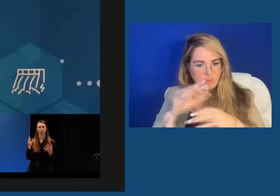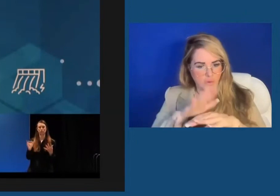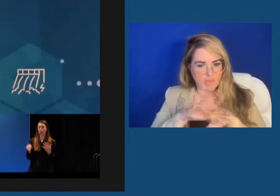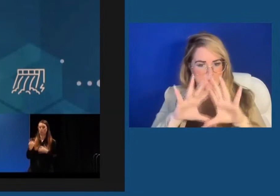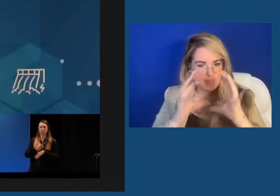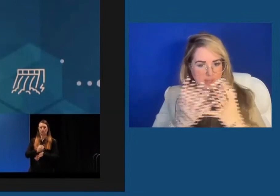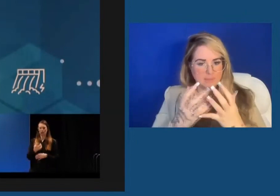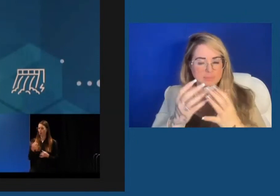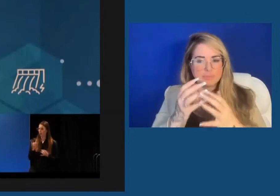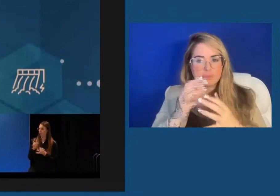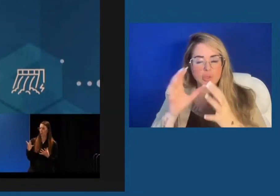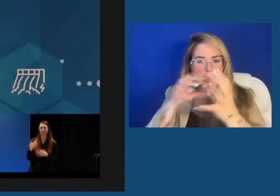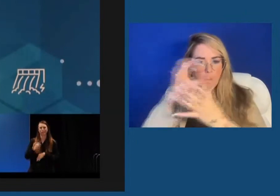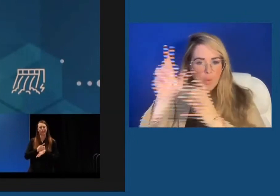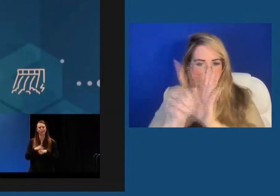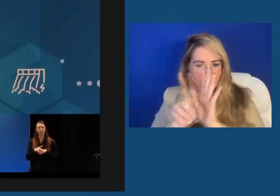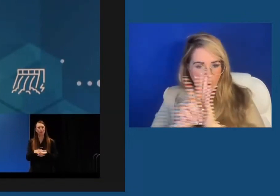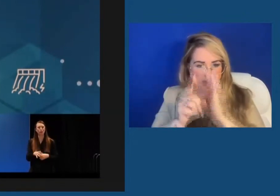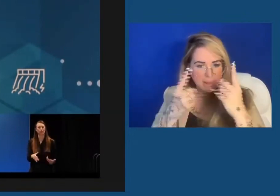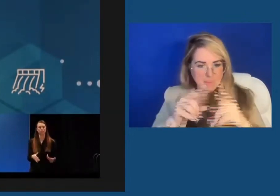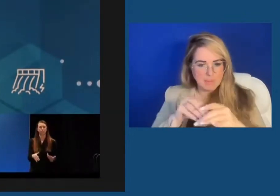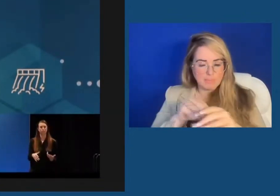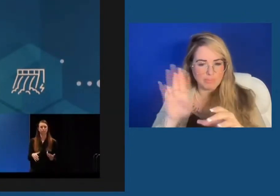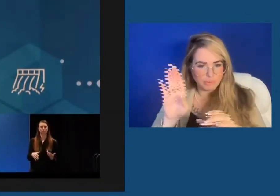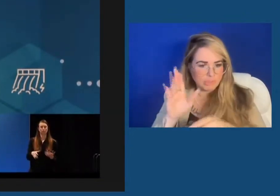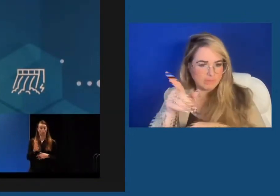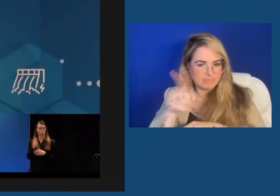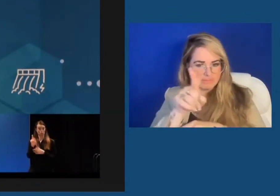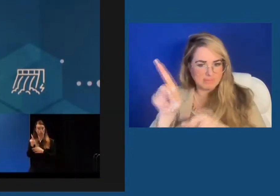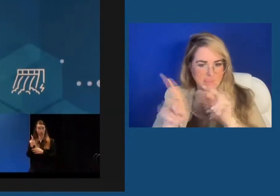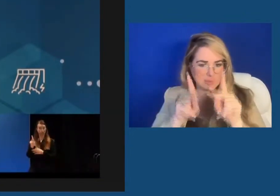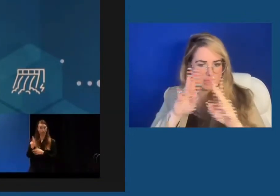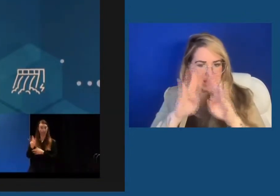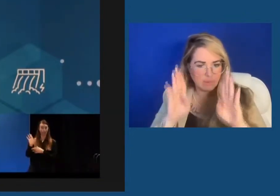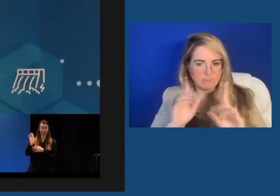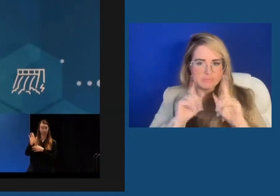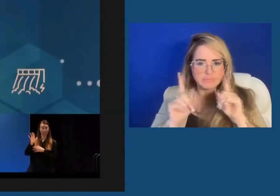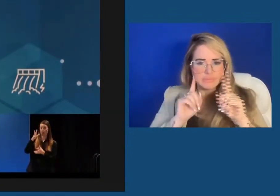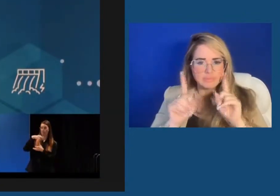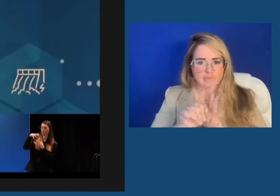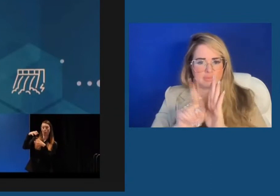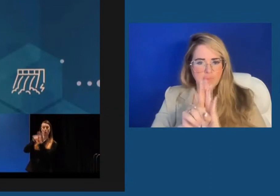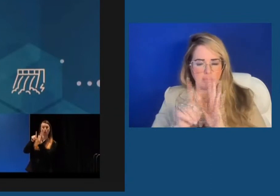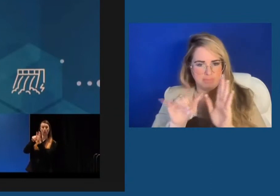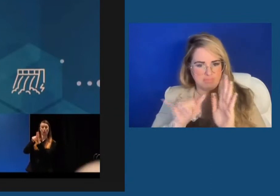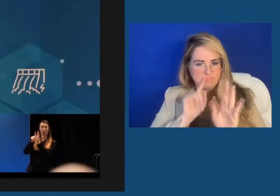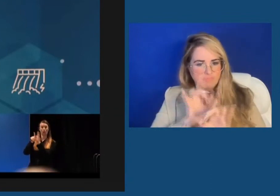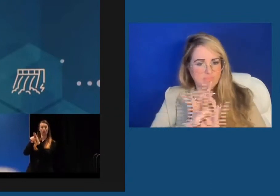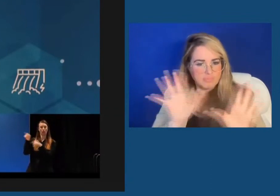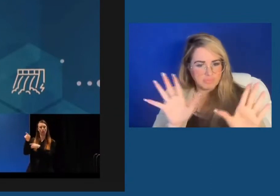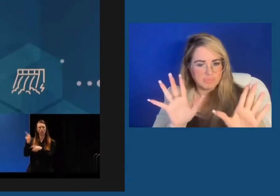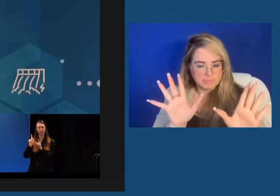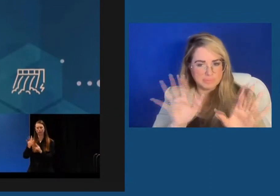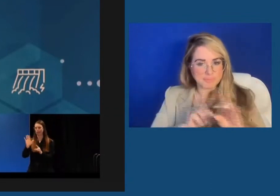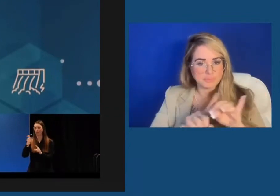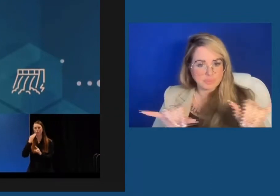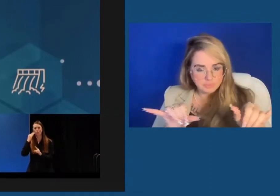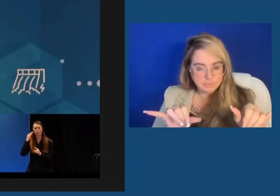Smoke alarms were going off in Brooklyn in people's houses. A little bit extreme, I would say. Well, at the same